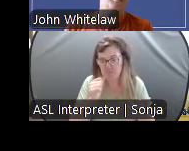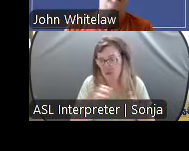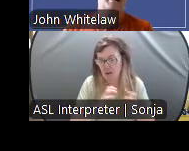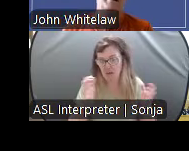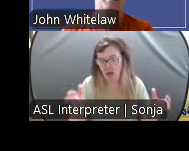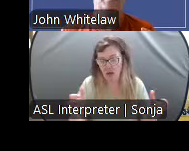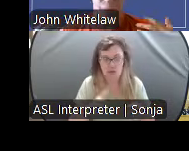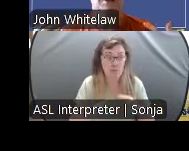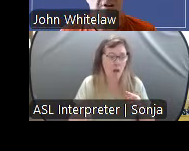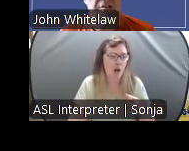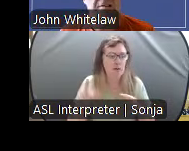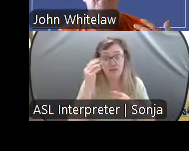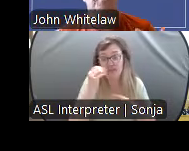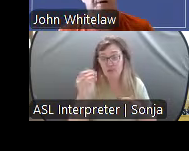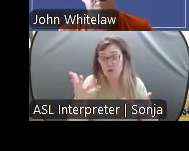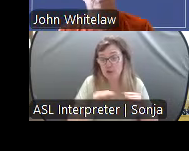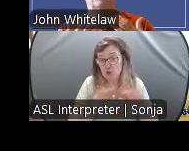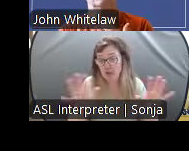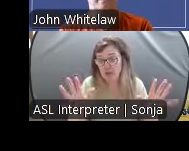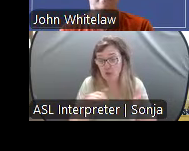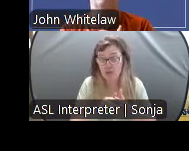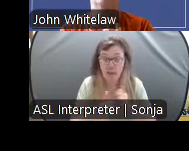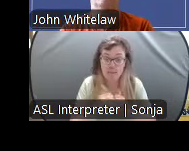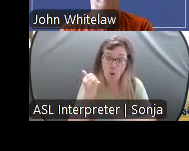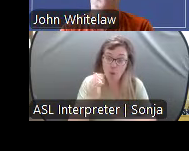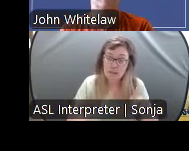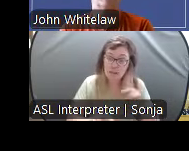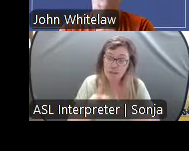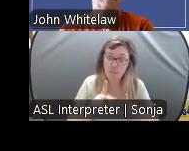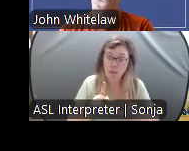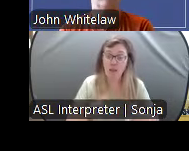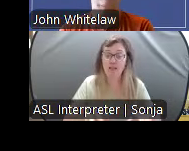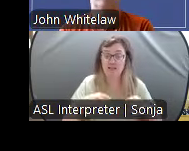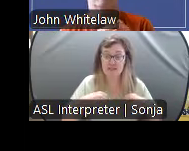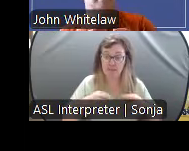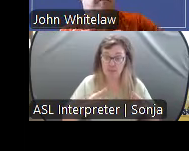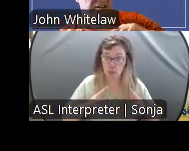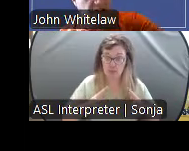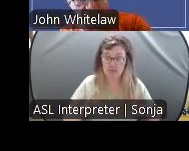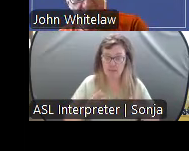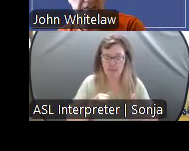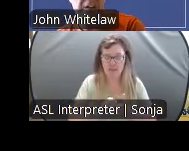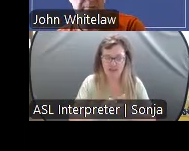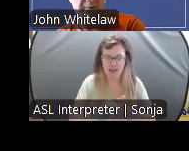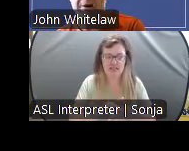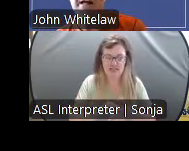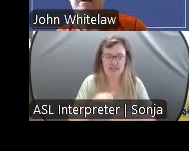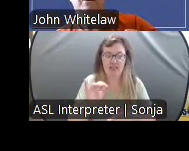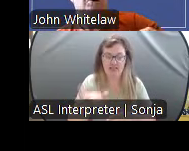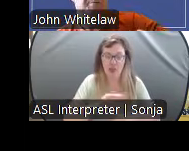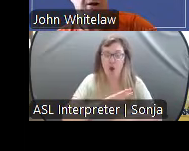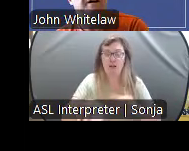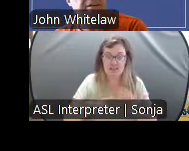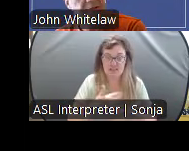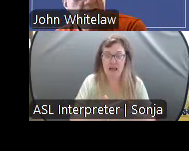is very clear. The majority of people who are taking retirement, that is either their entire retirement plan